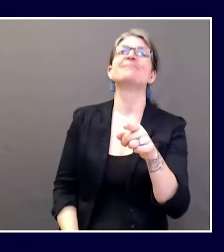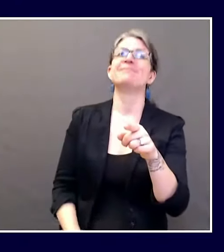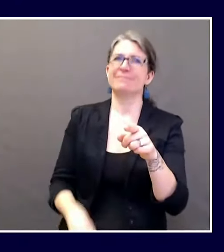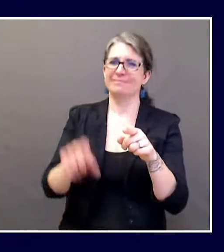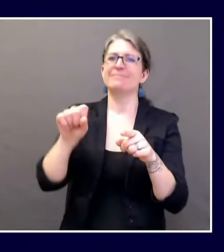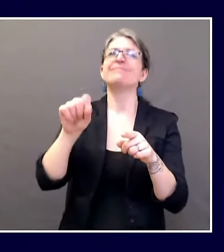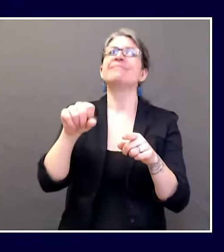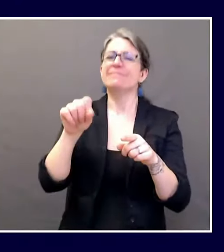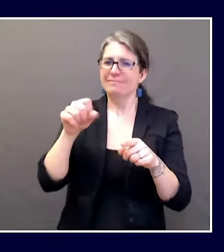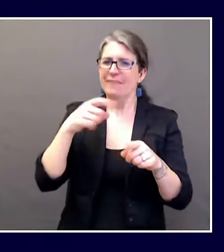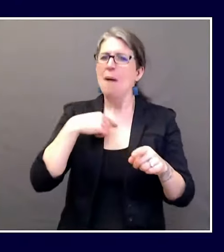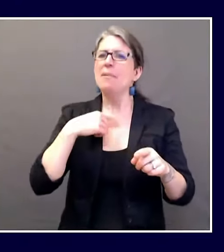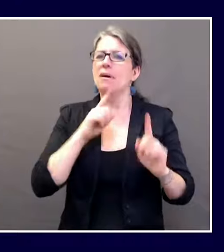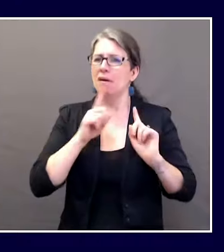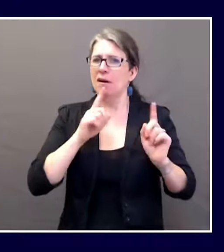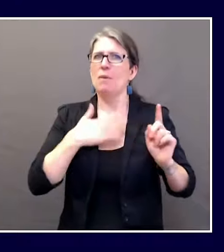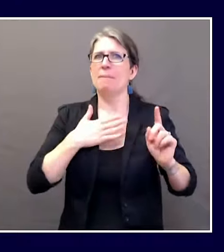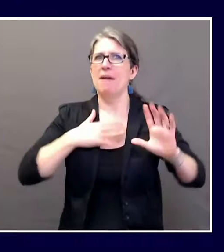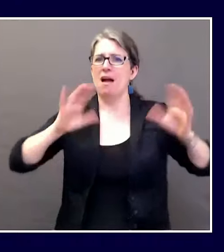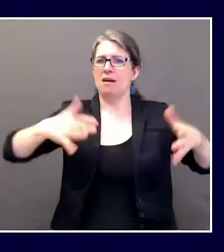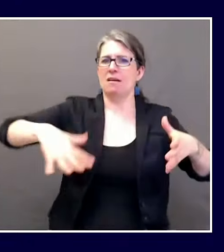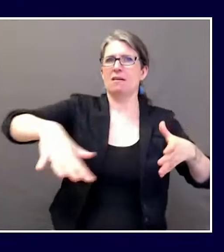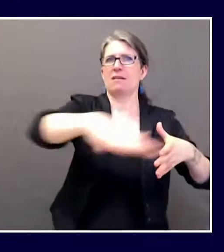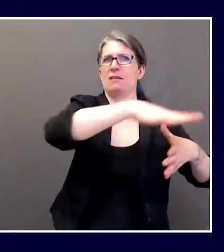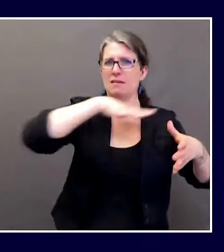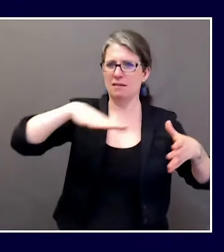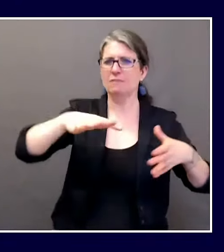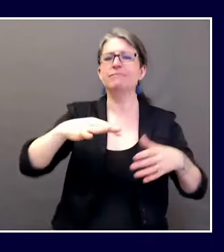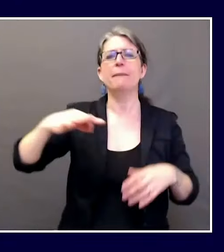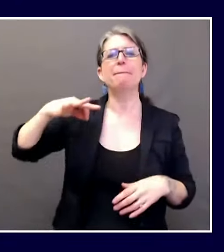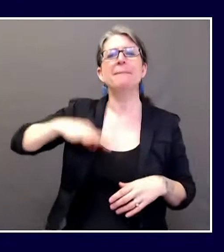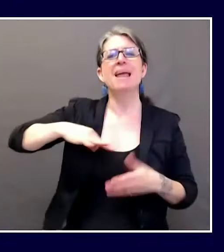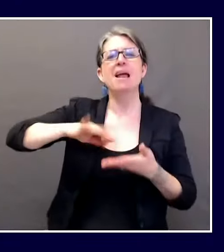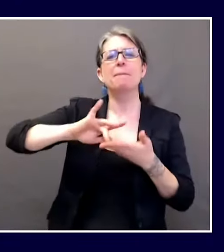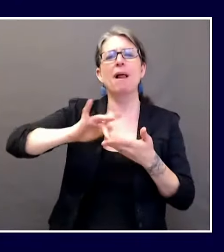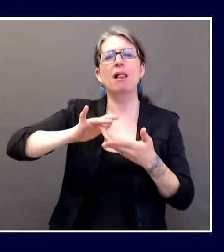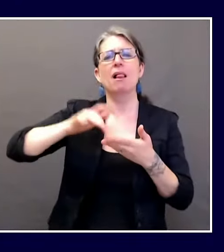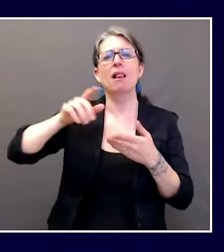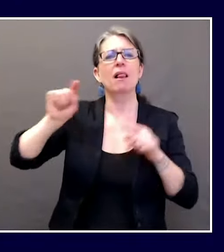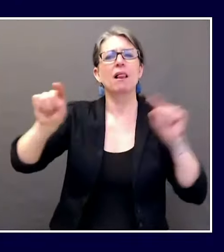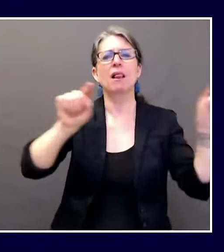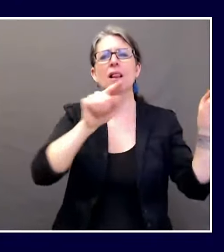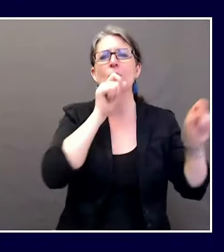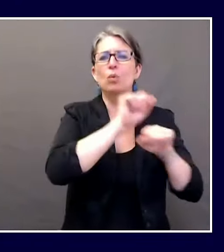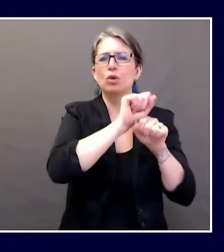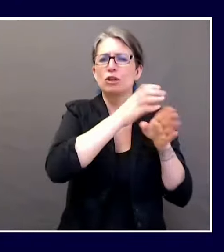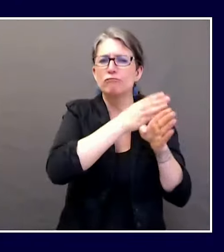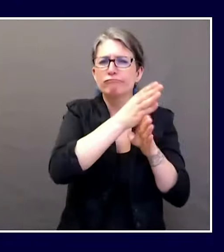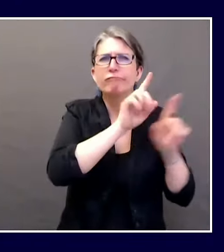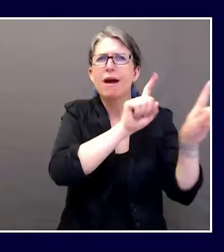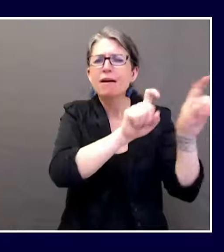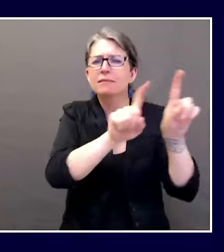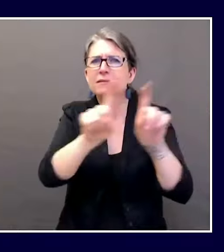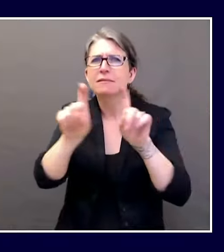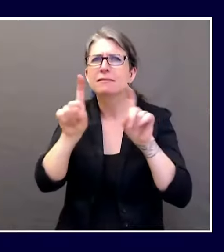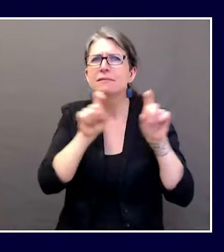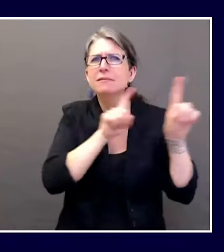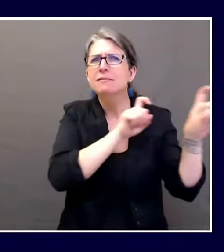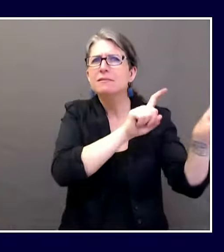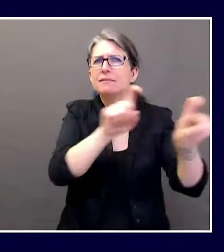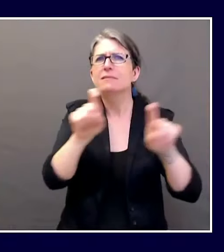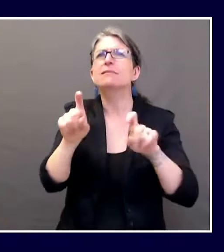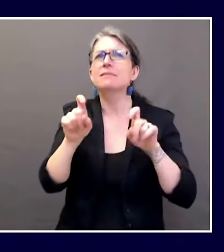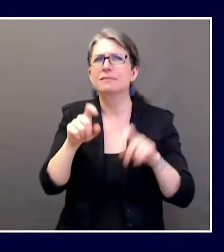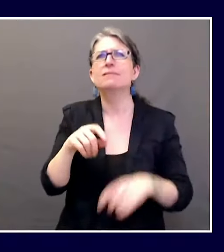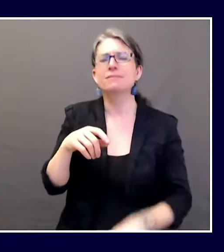have experienced these longer term symptoms, and how might the vaccine help them or blunt some of those effects? There's